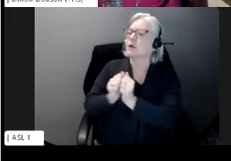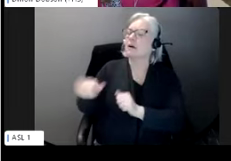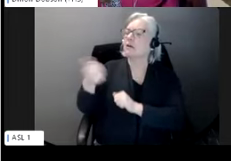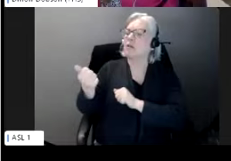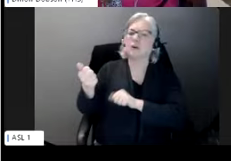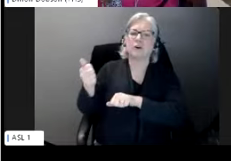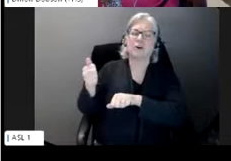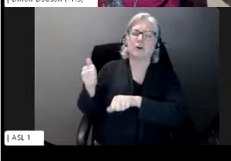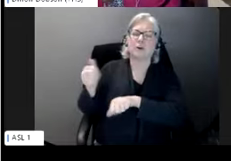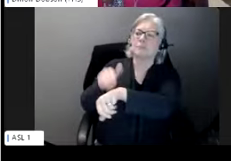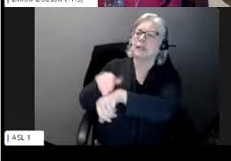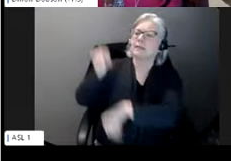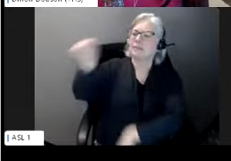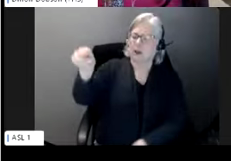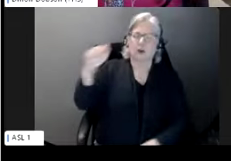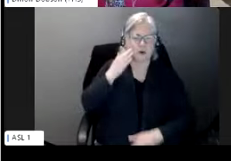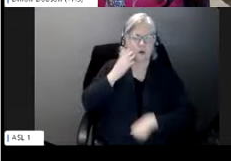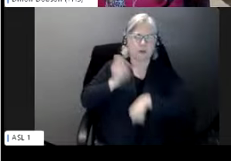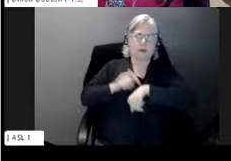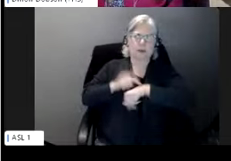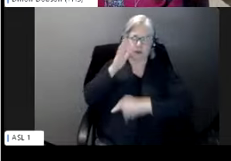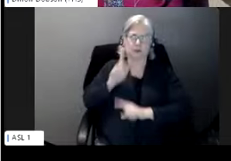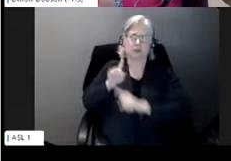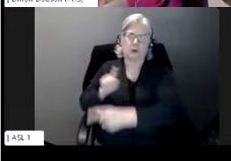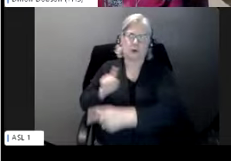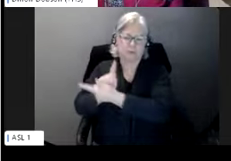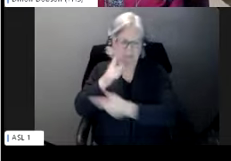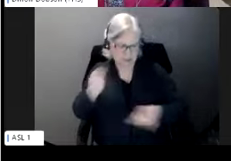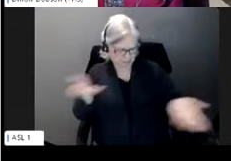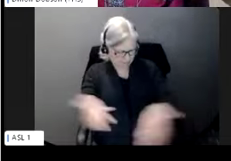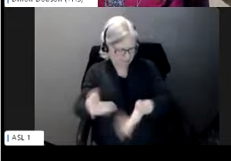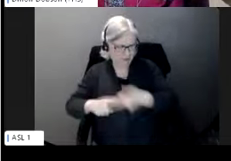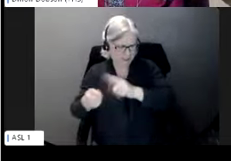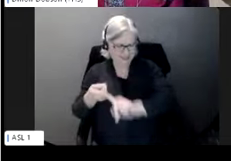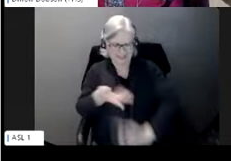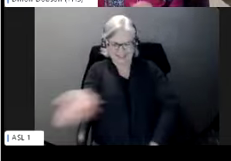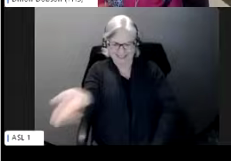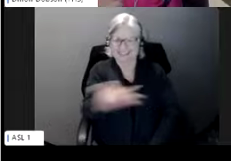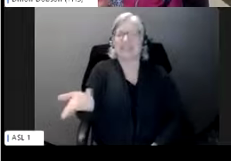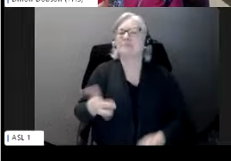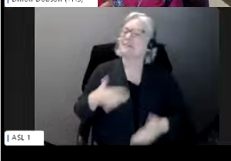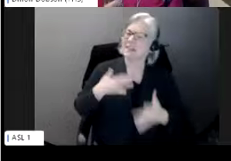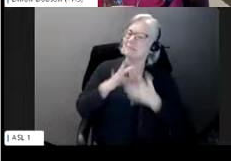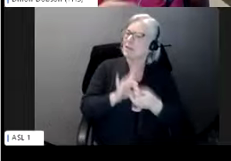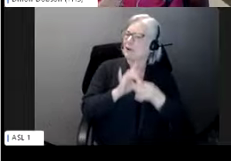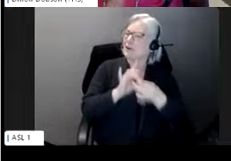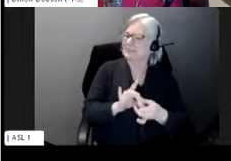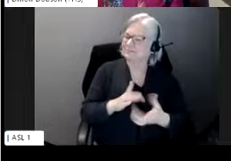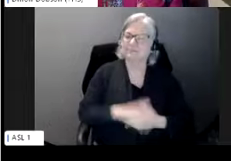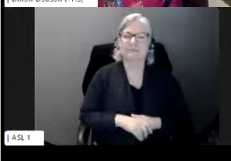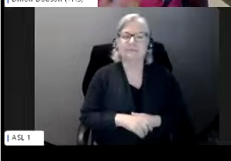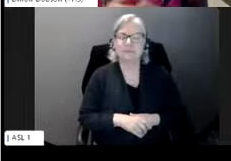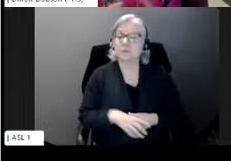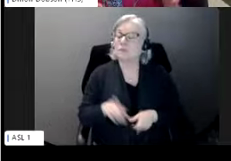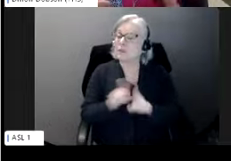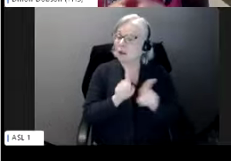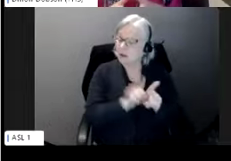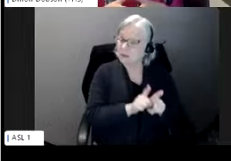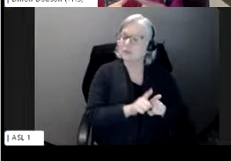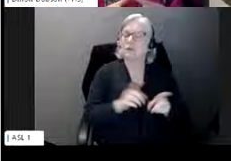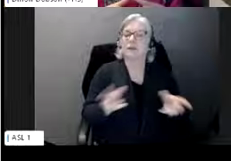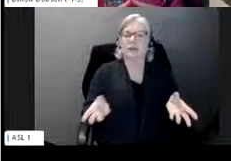neighbor or a community member has, right? And so this can really foster a sense of belonging. And by proxy, we know that it can enhance